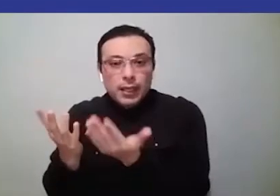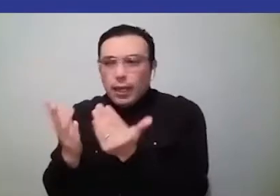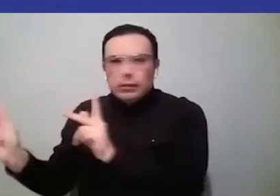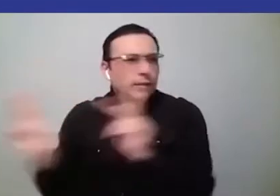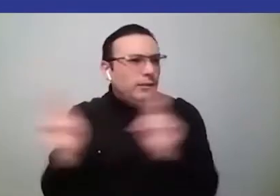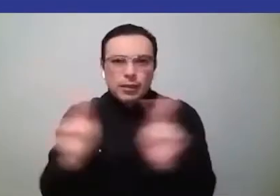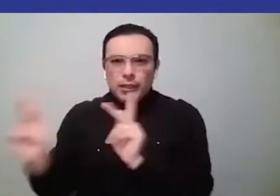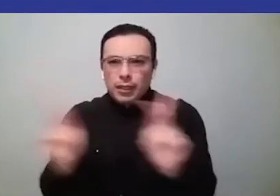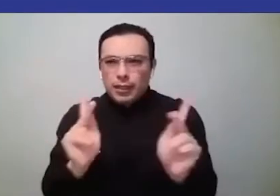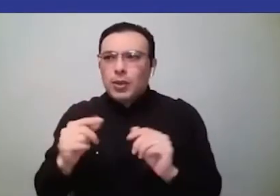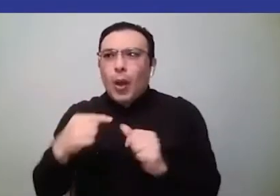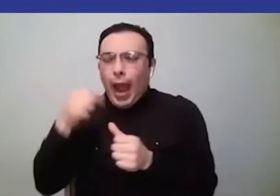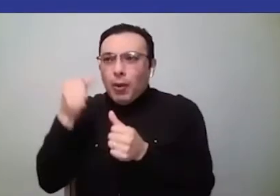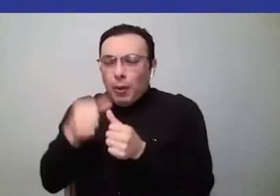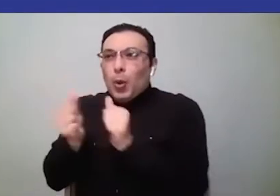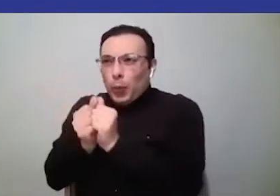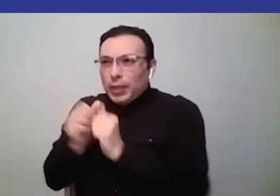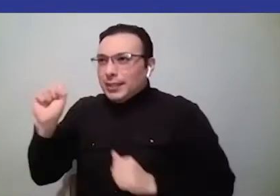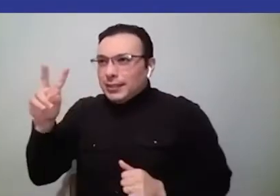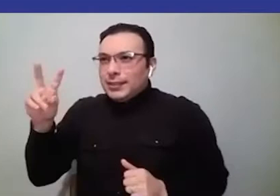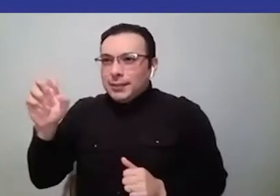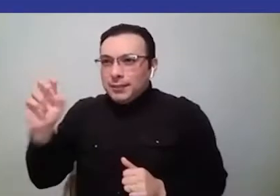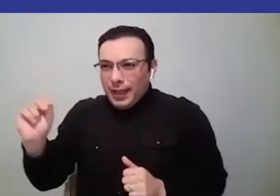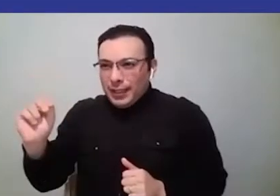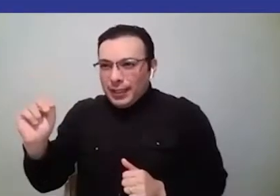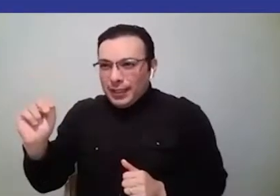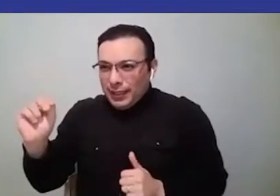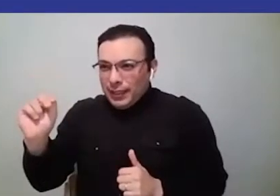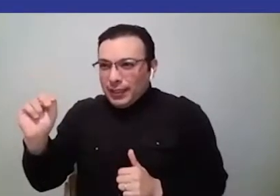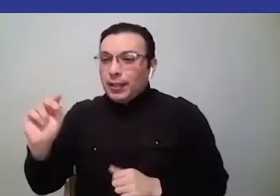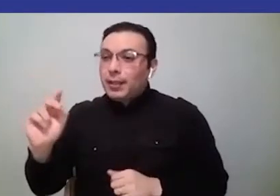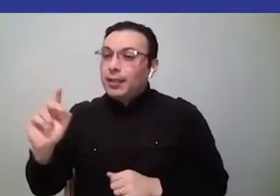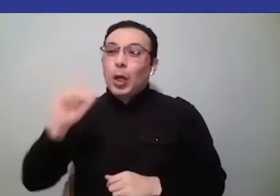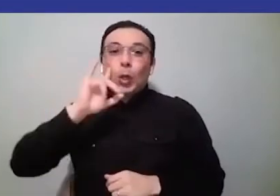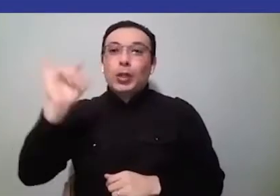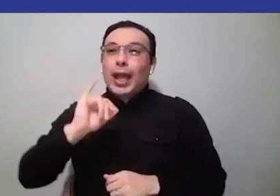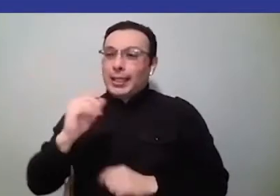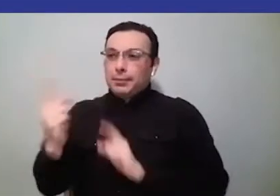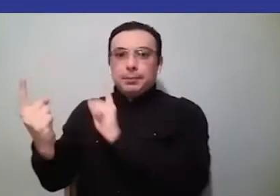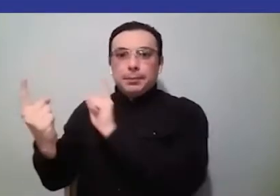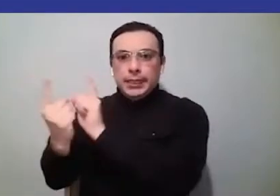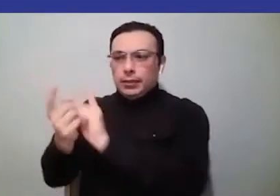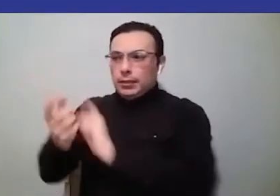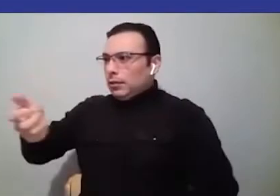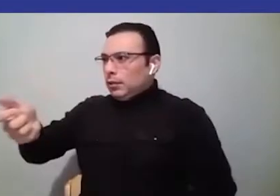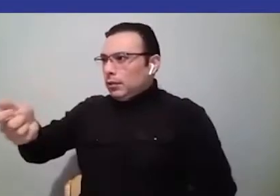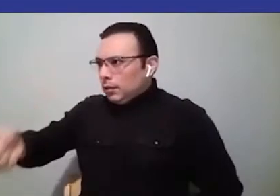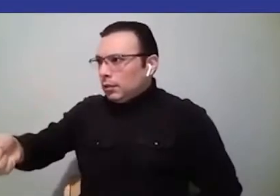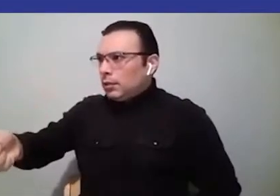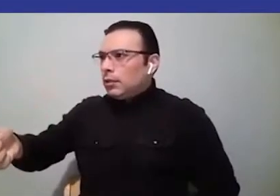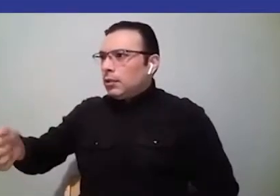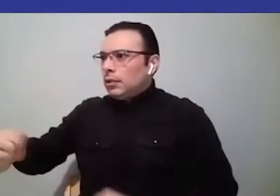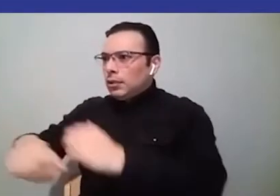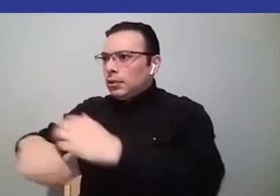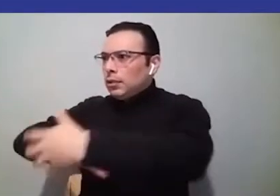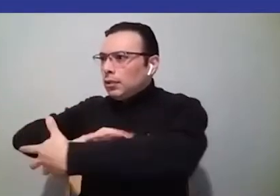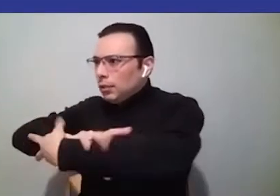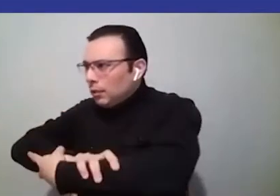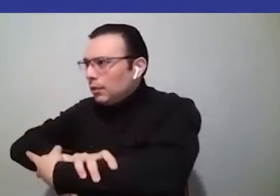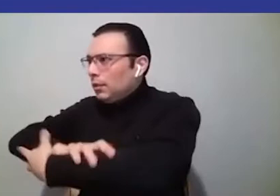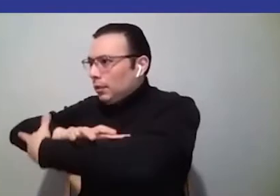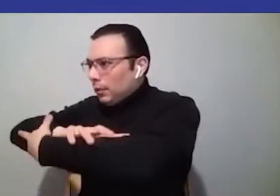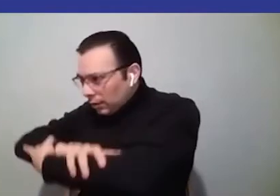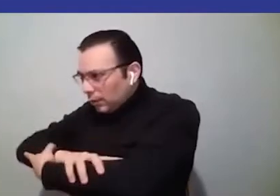Sven and meeting my ancestors, in that particular place at that